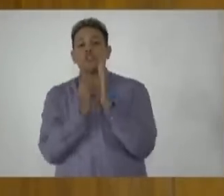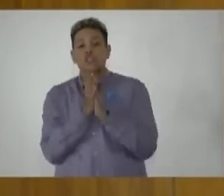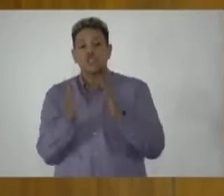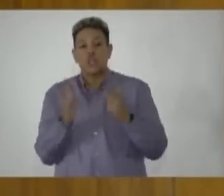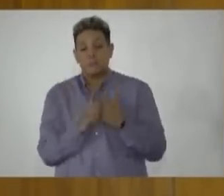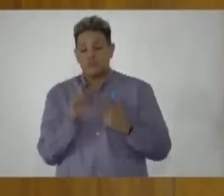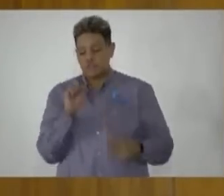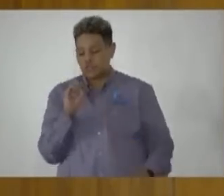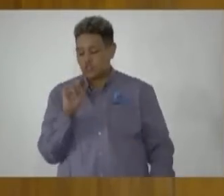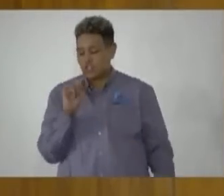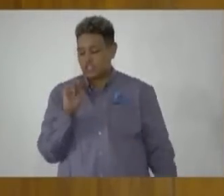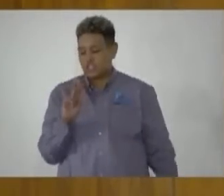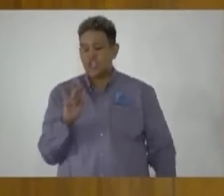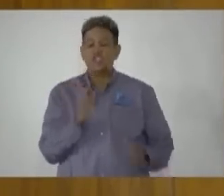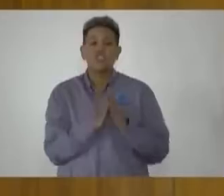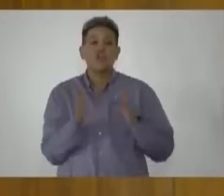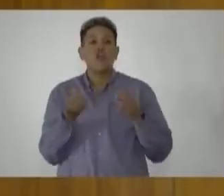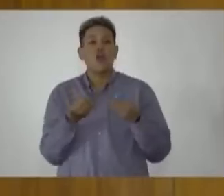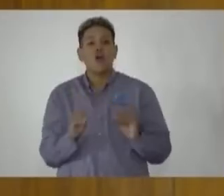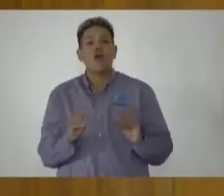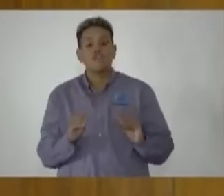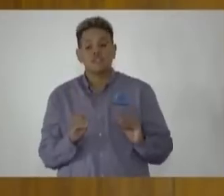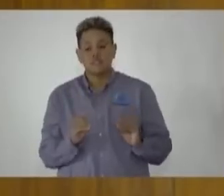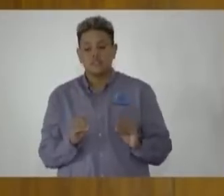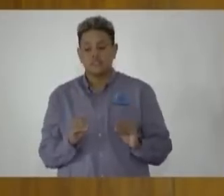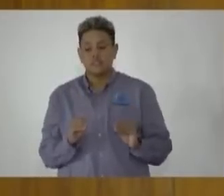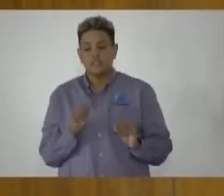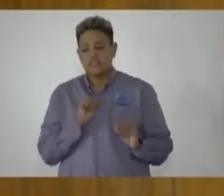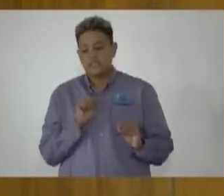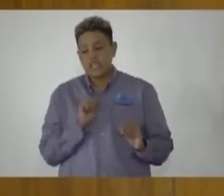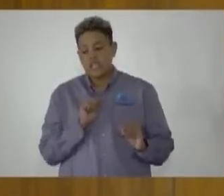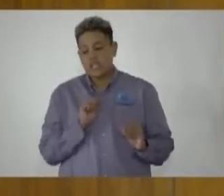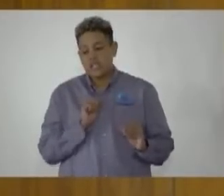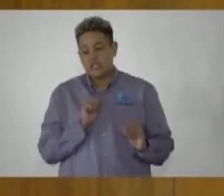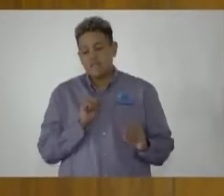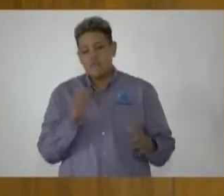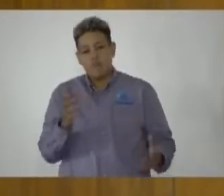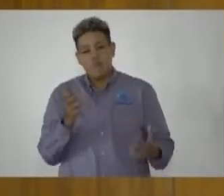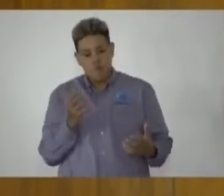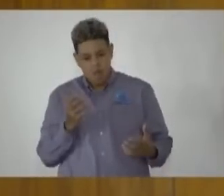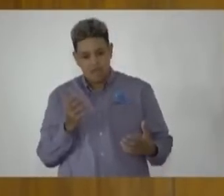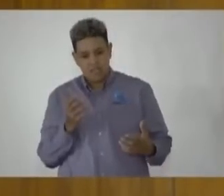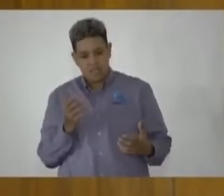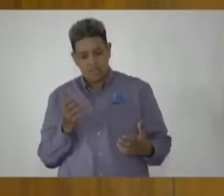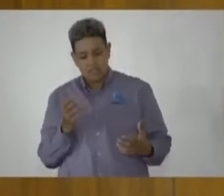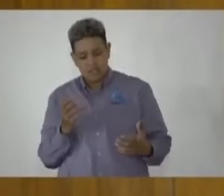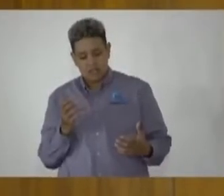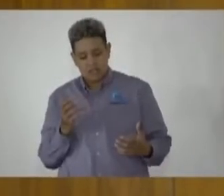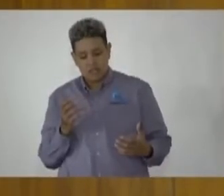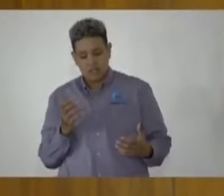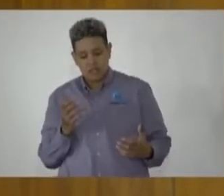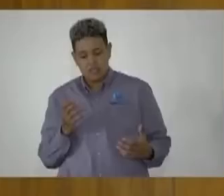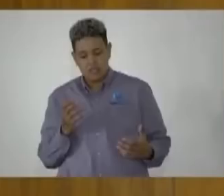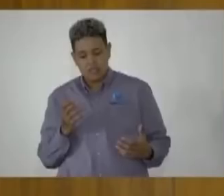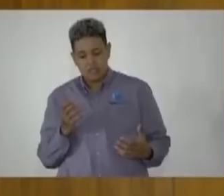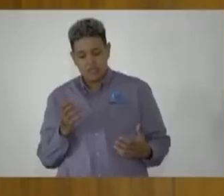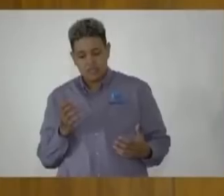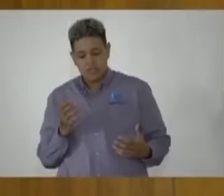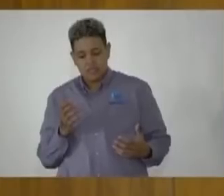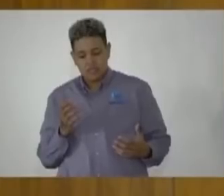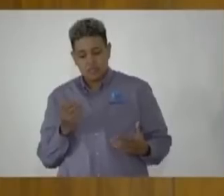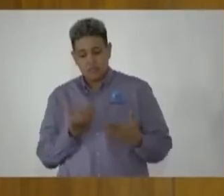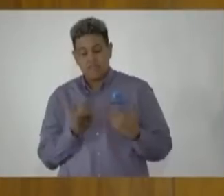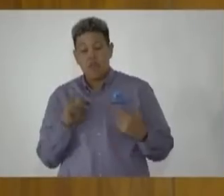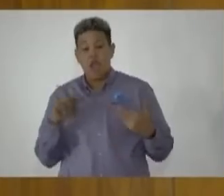chamber. And I would have wanted, Mr. President, before